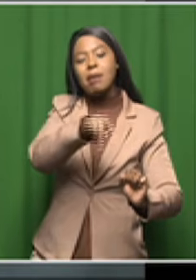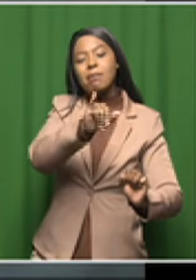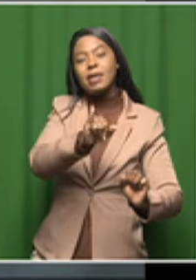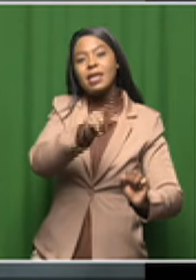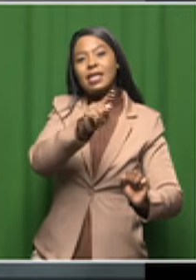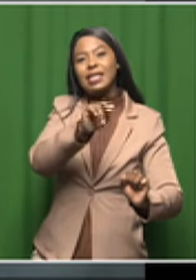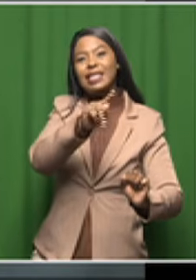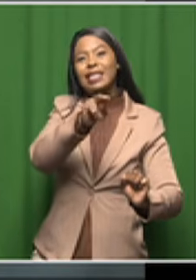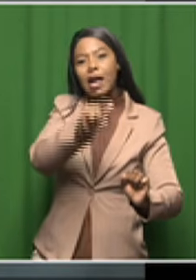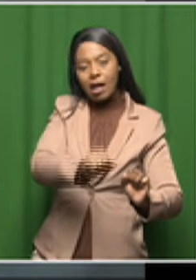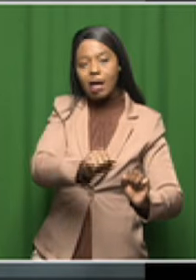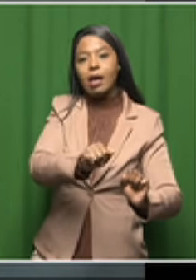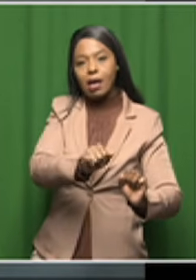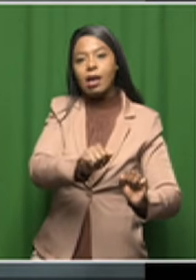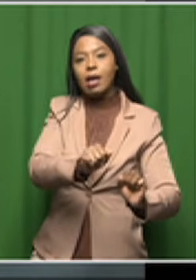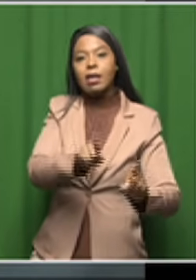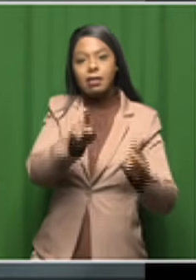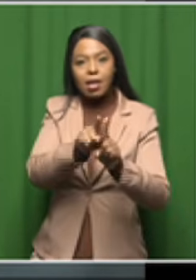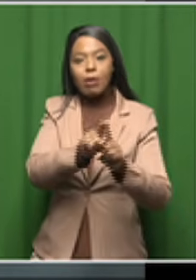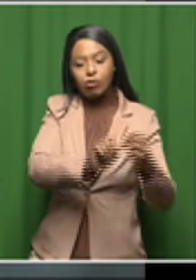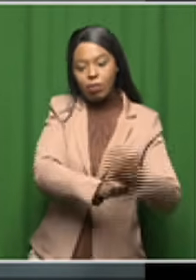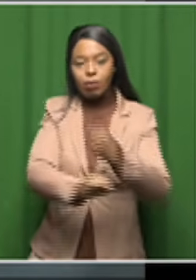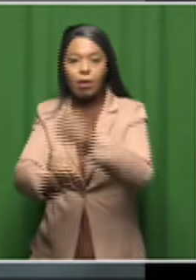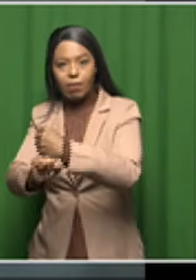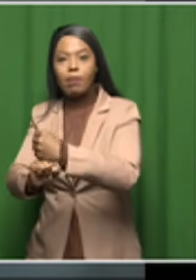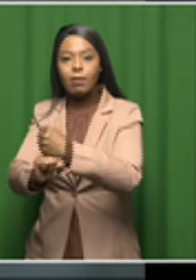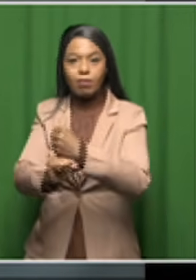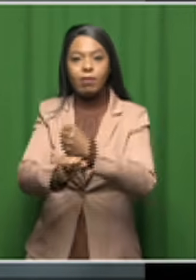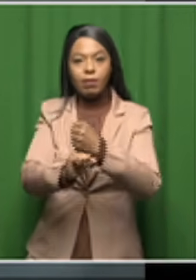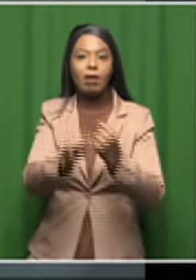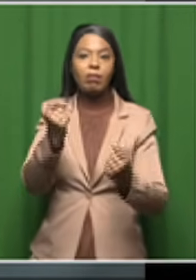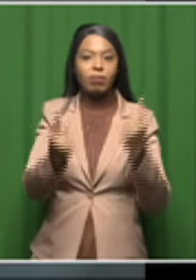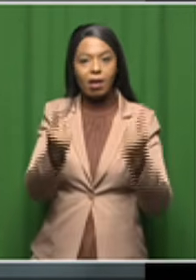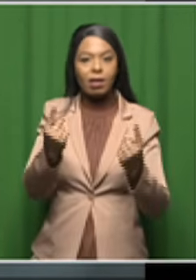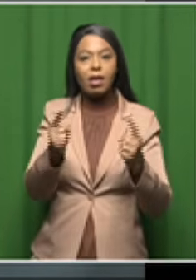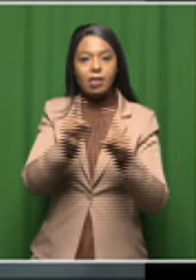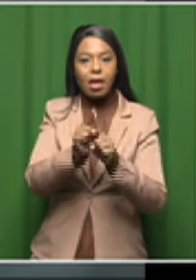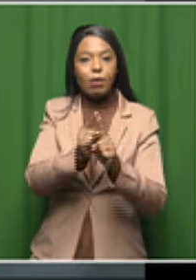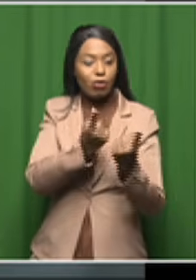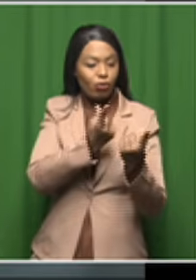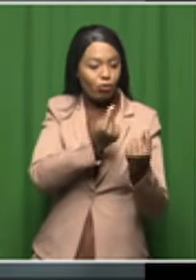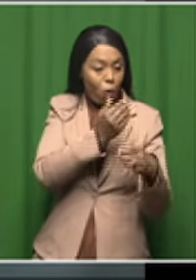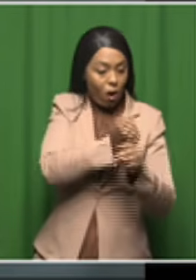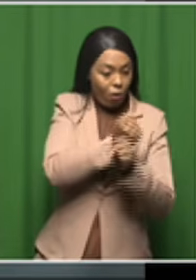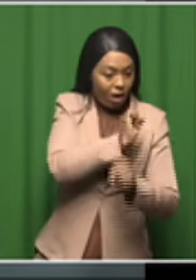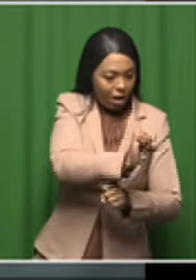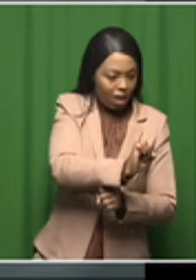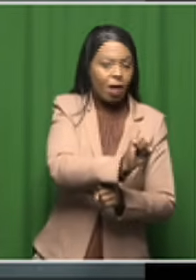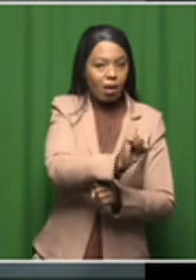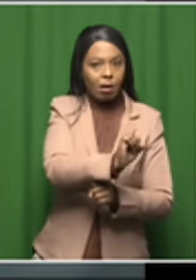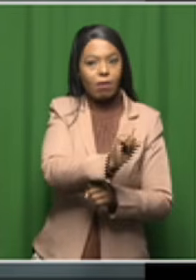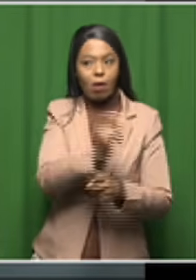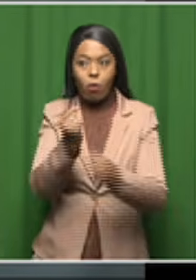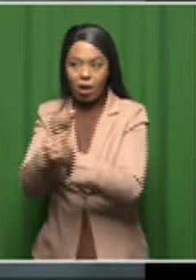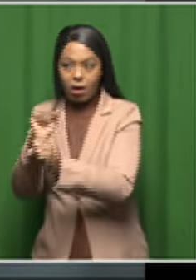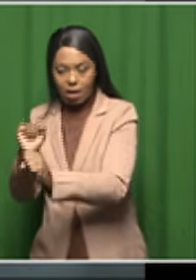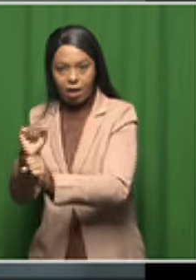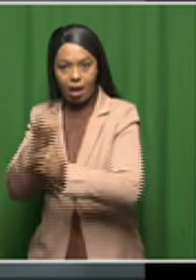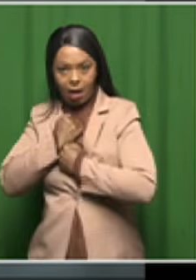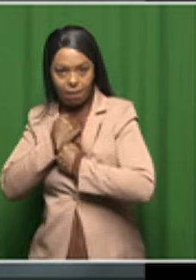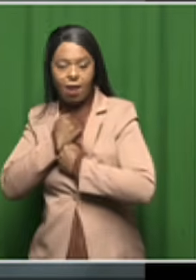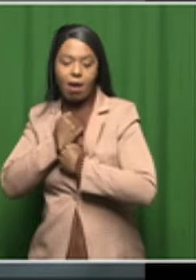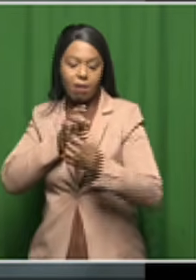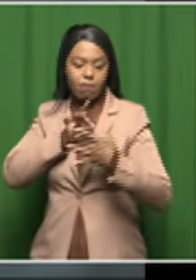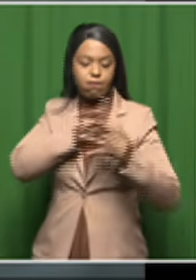one another, and we follow the similar kind of communication. That's